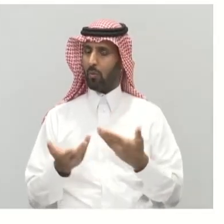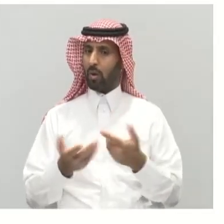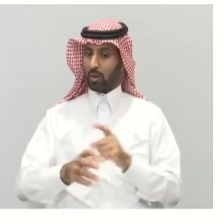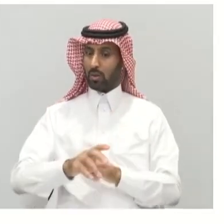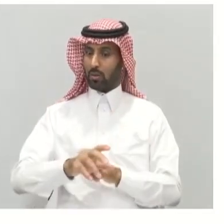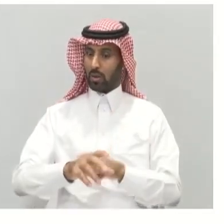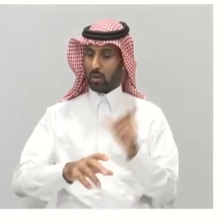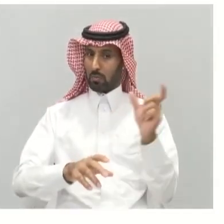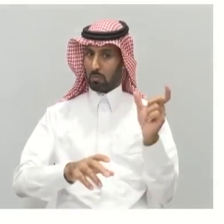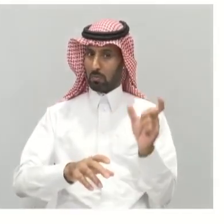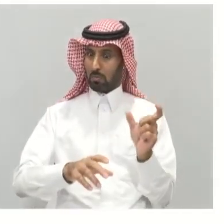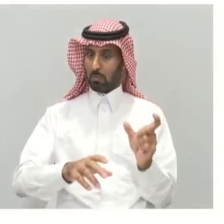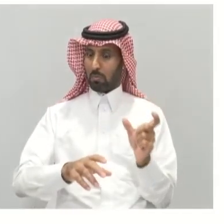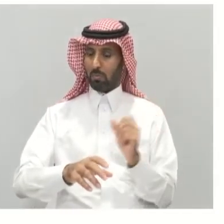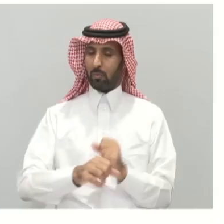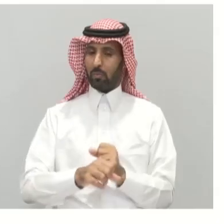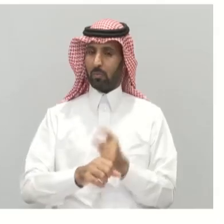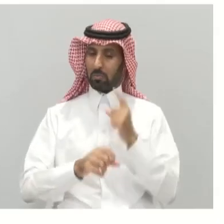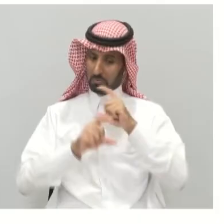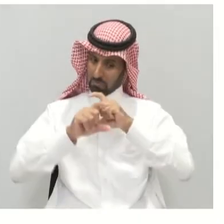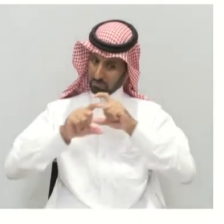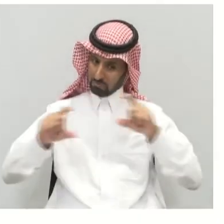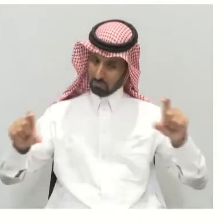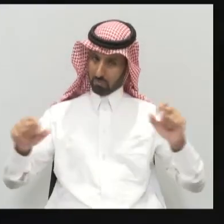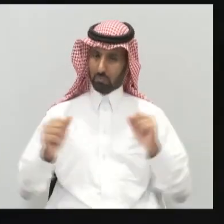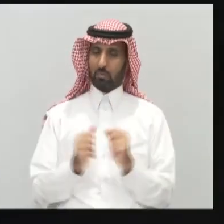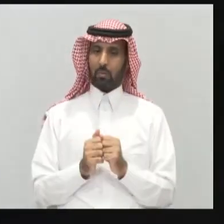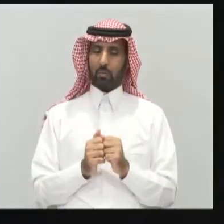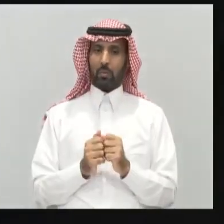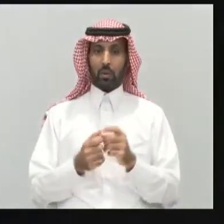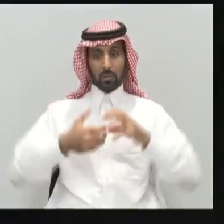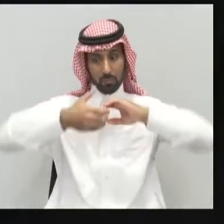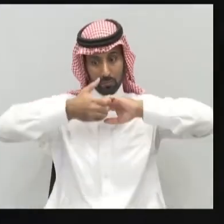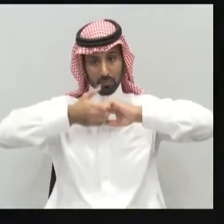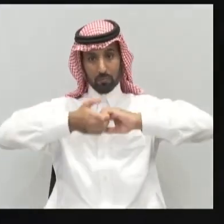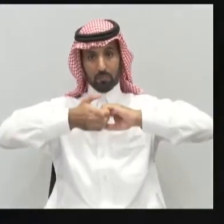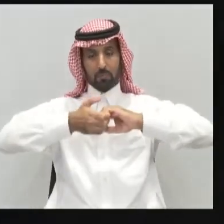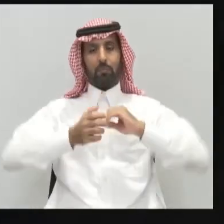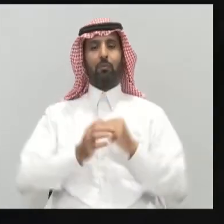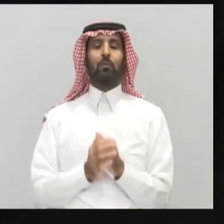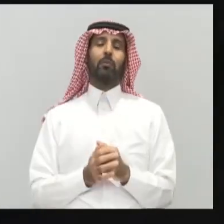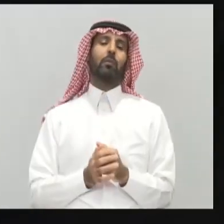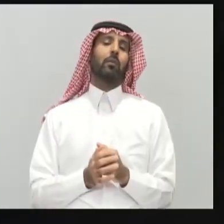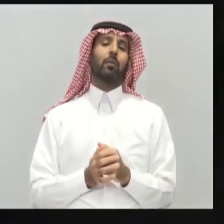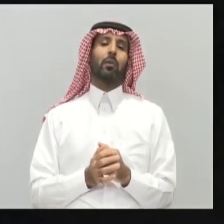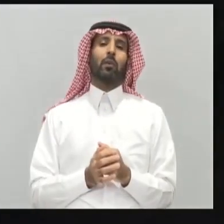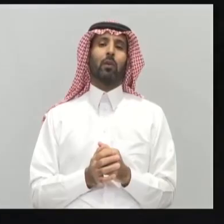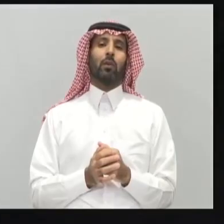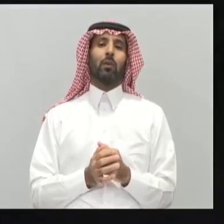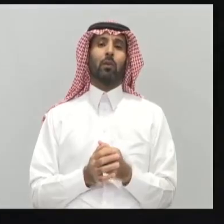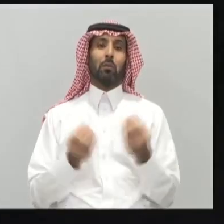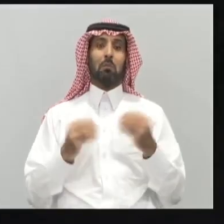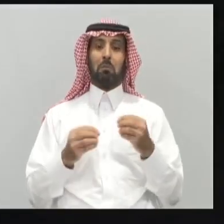time expressions, how we can make our sentences connected, more cohesive,